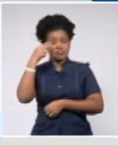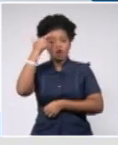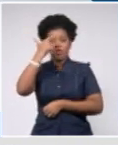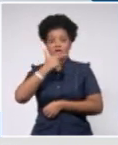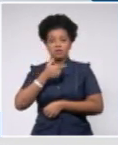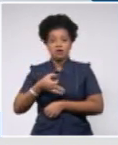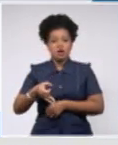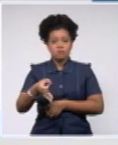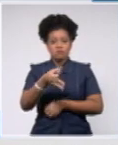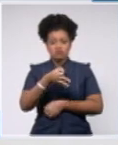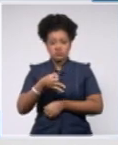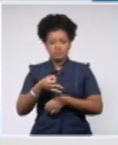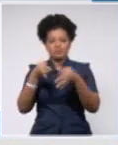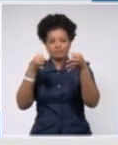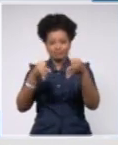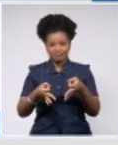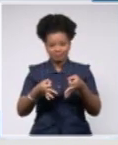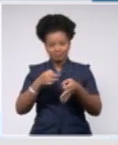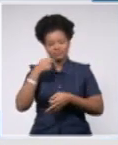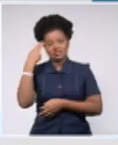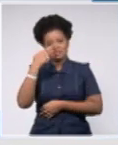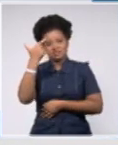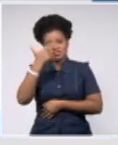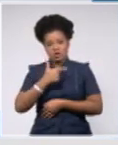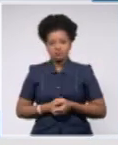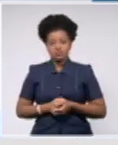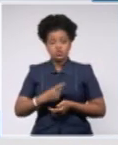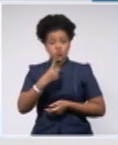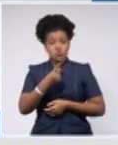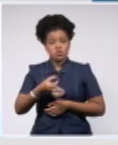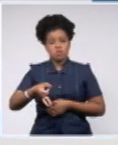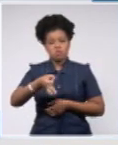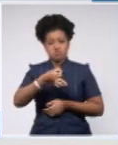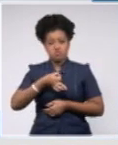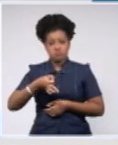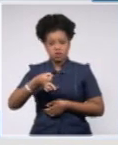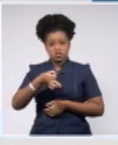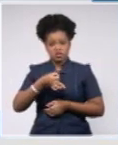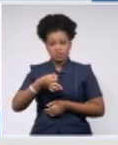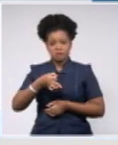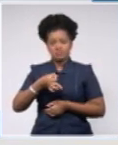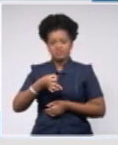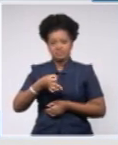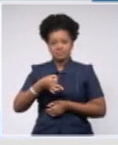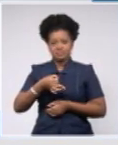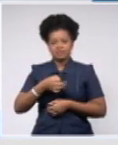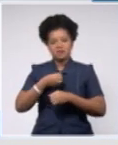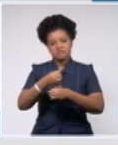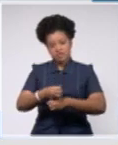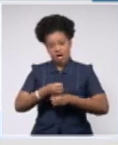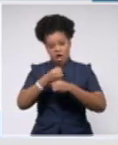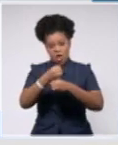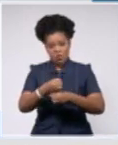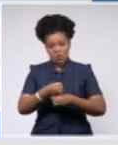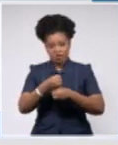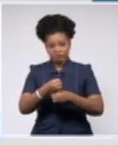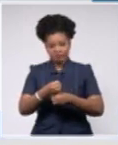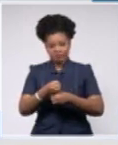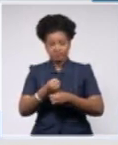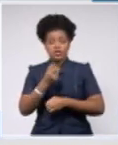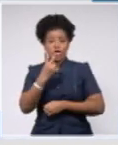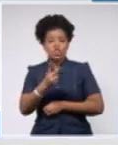and Baraguá with 1 case. The 2 cases from Camagüey belong to the municipality